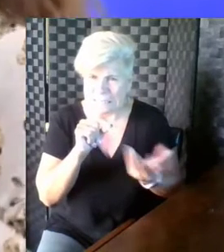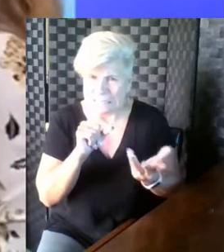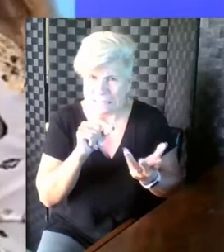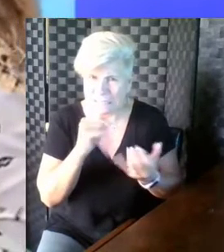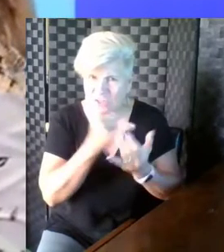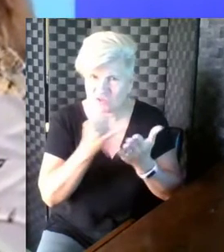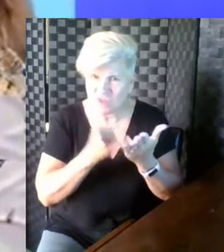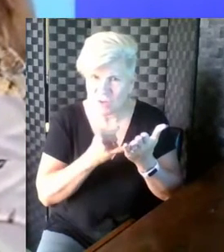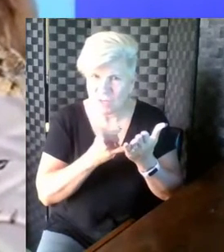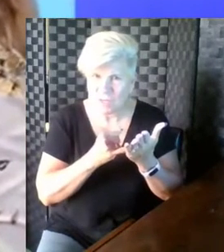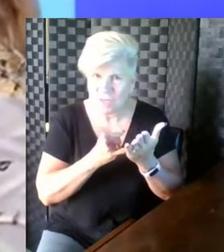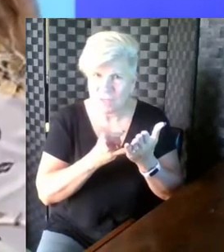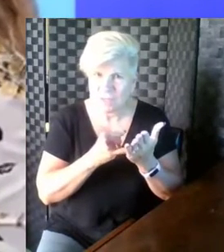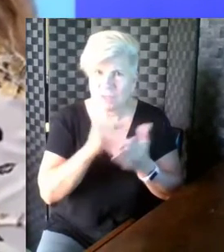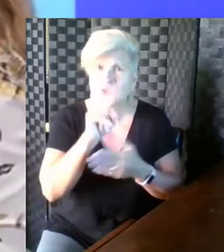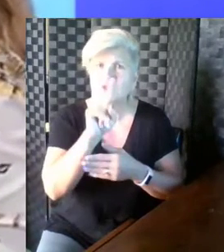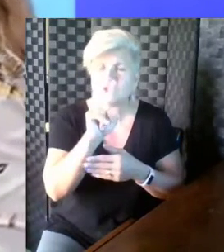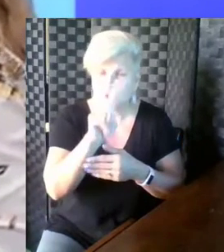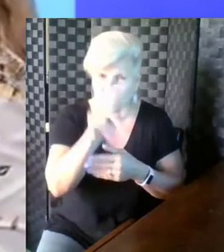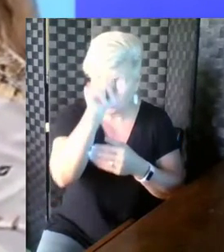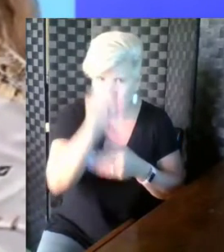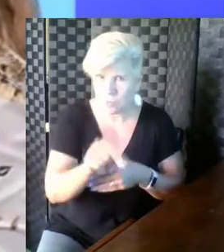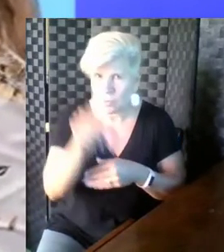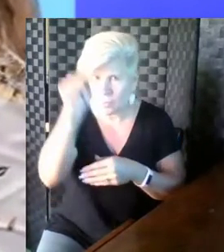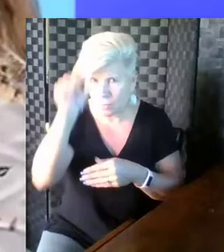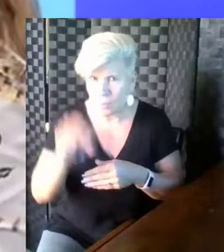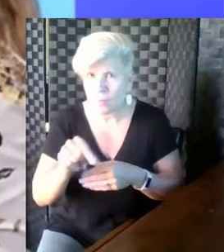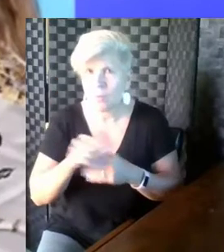going to draw two longs.